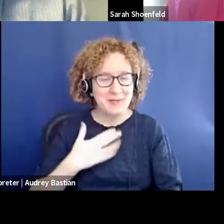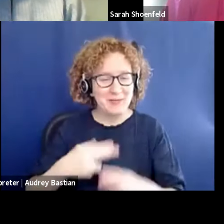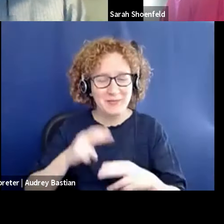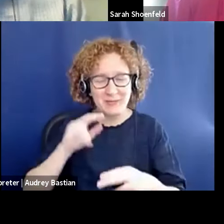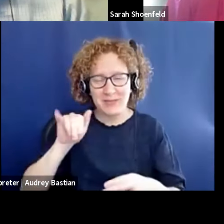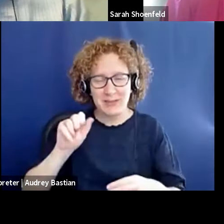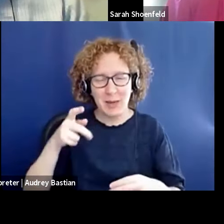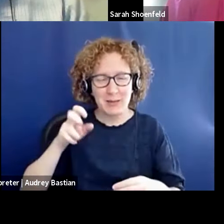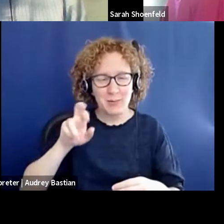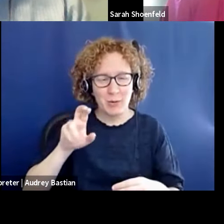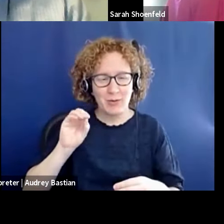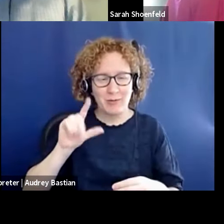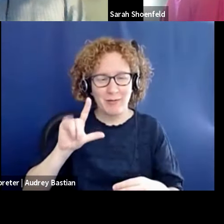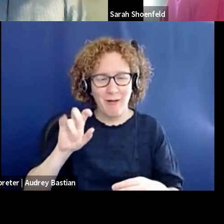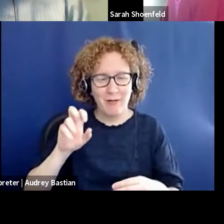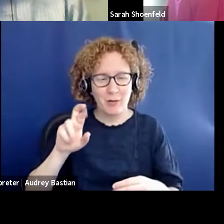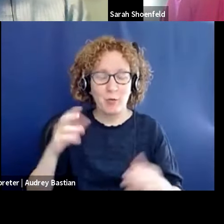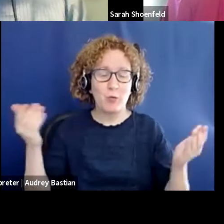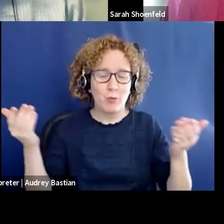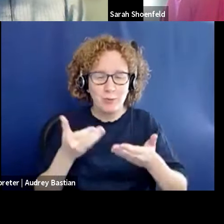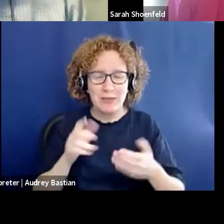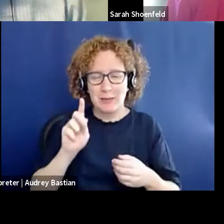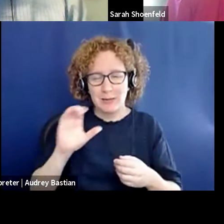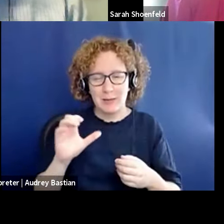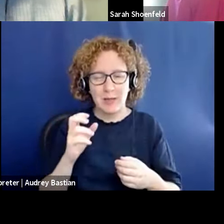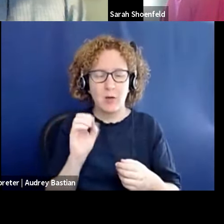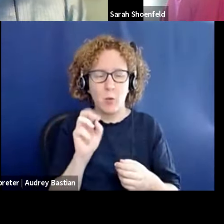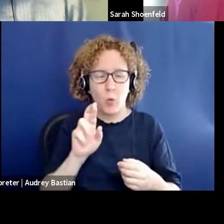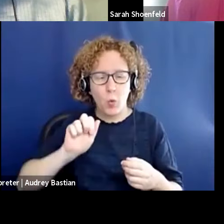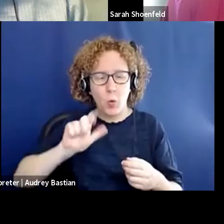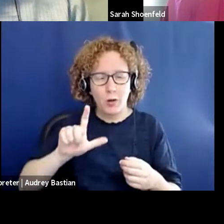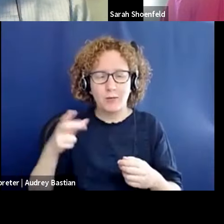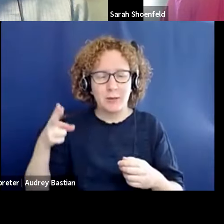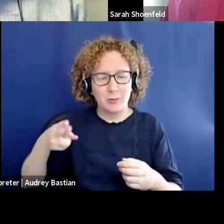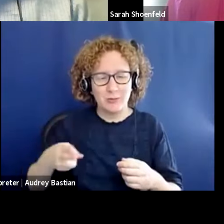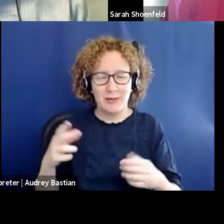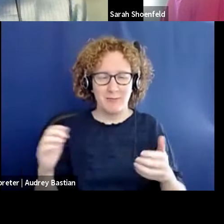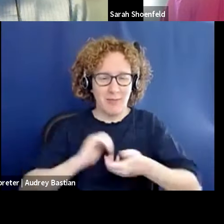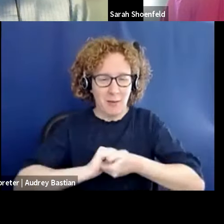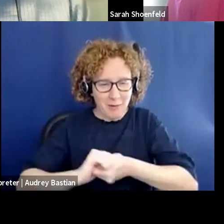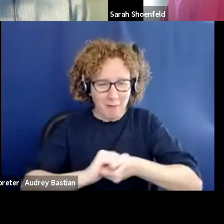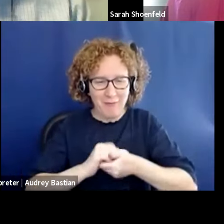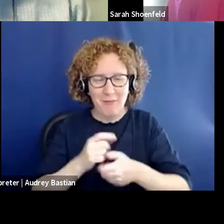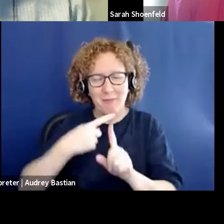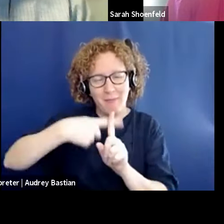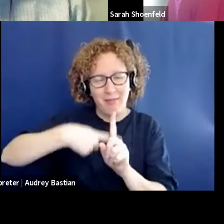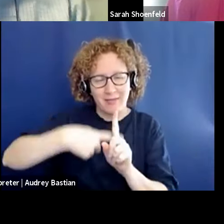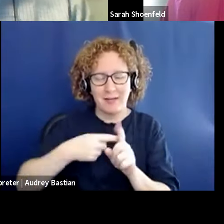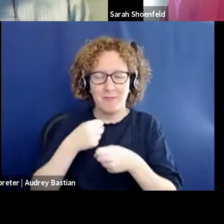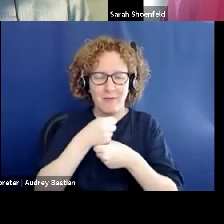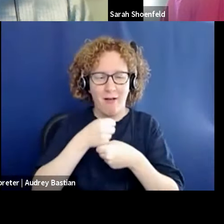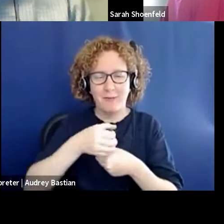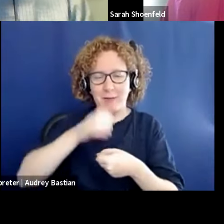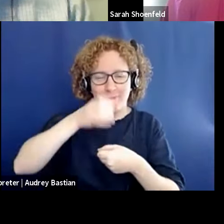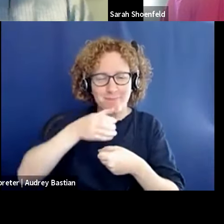Collier and welcome to the DC Oral History Collaborative's monthly coffee chat series. This month, we're happy to present an oral history